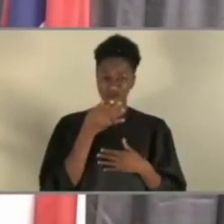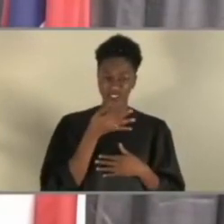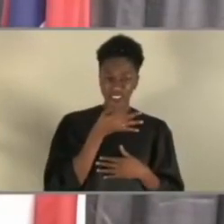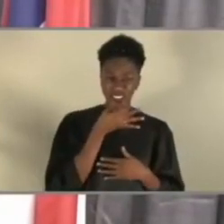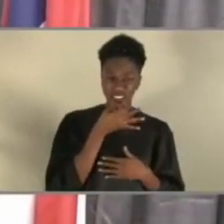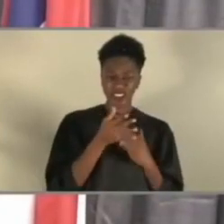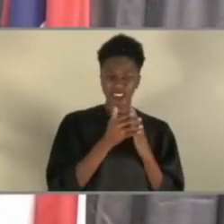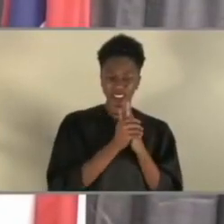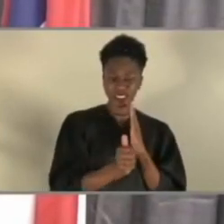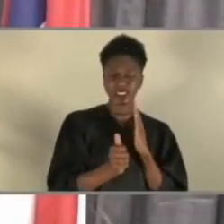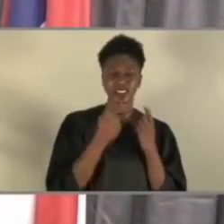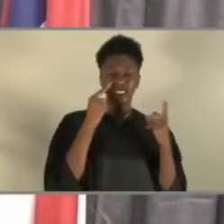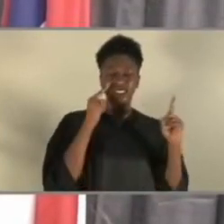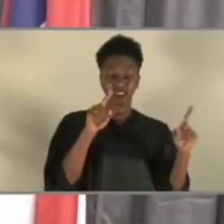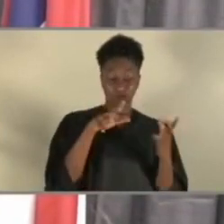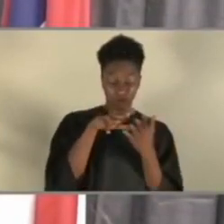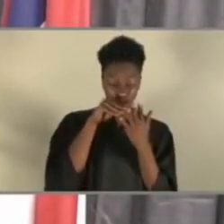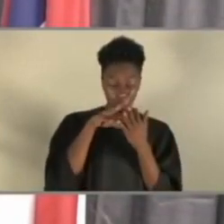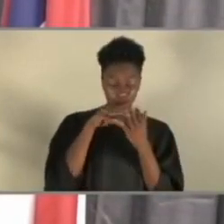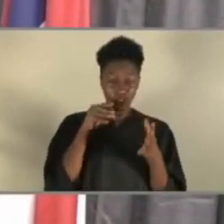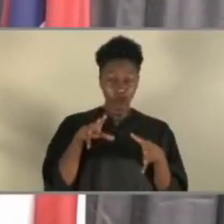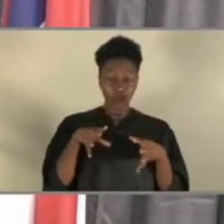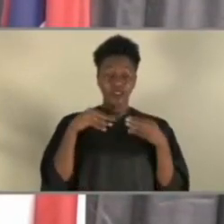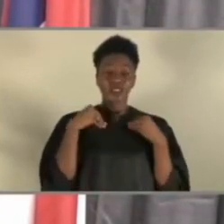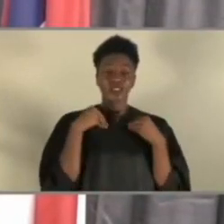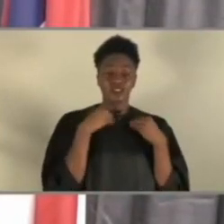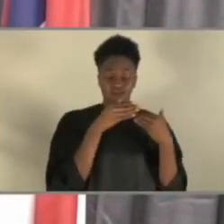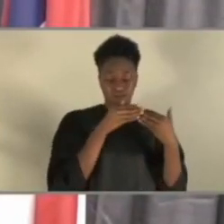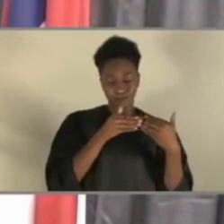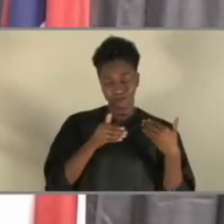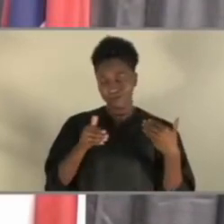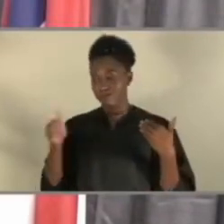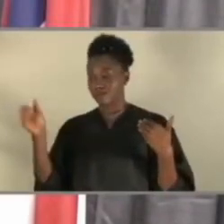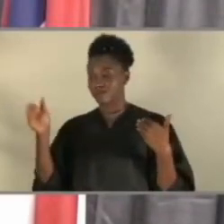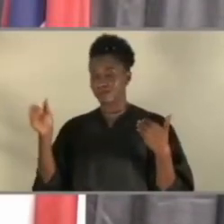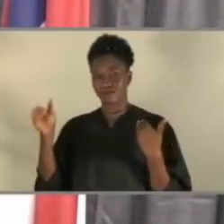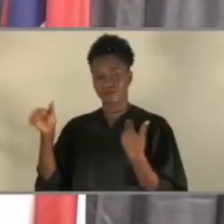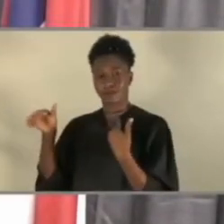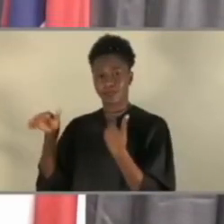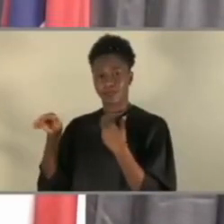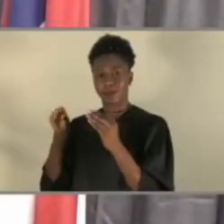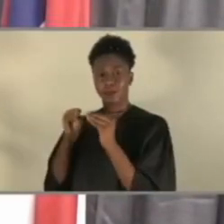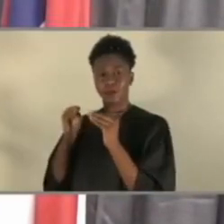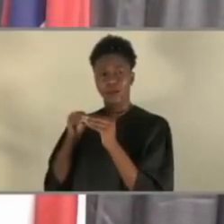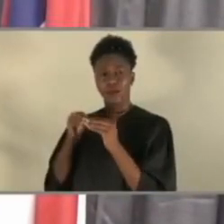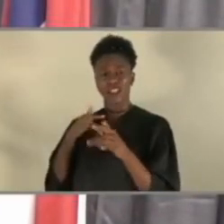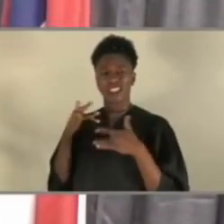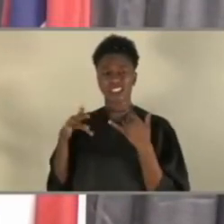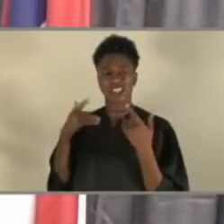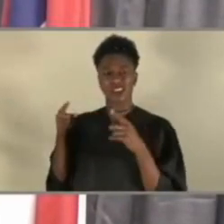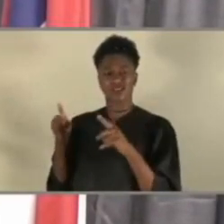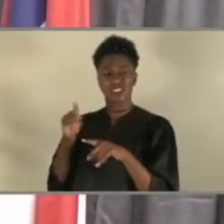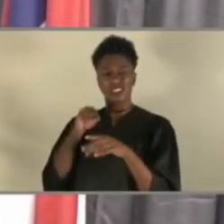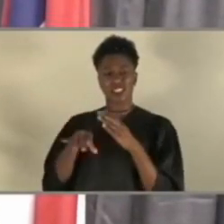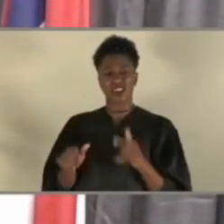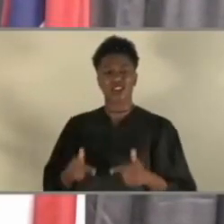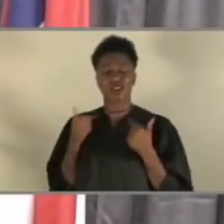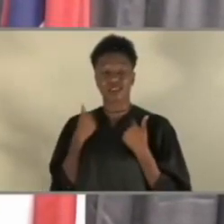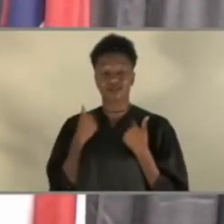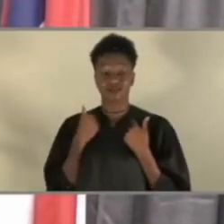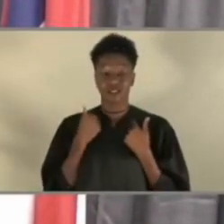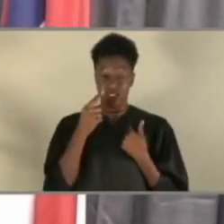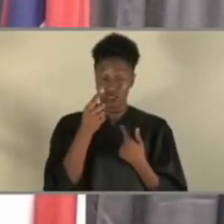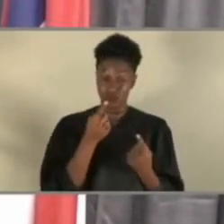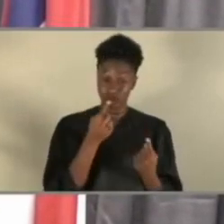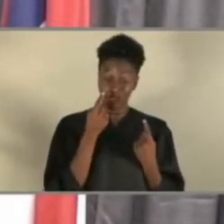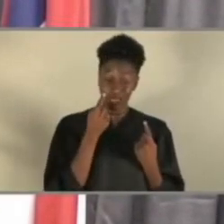you've learned and move on to new and exciting events in your life. Each of you came to your school,